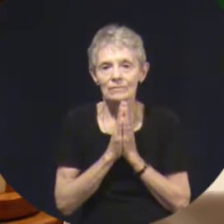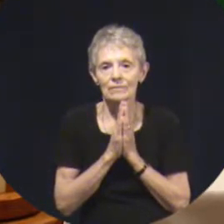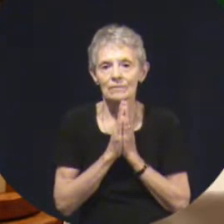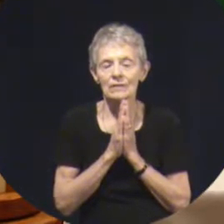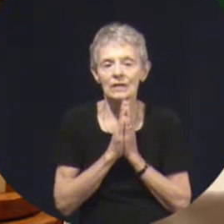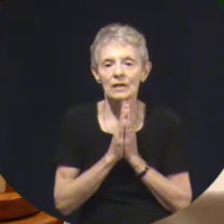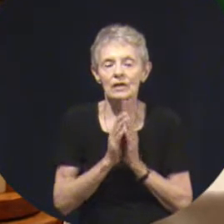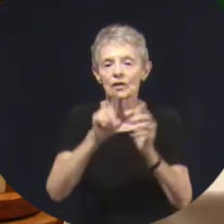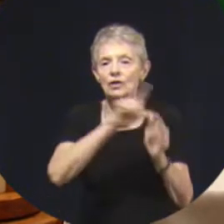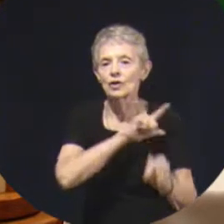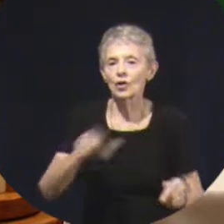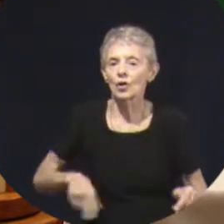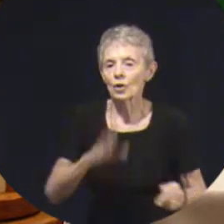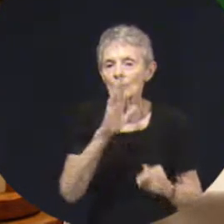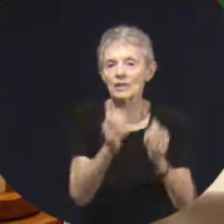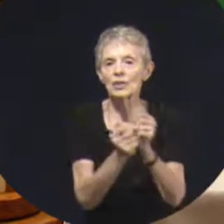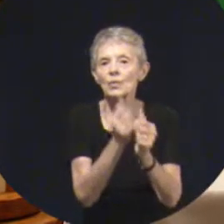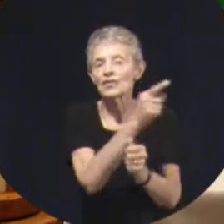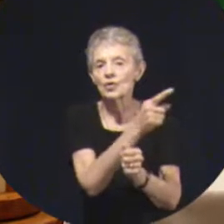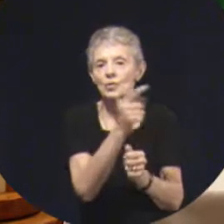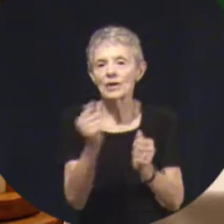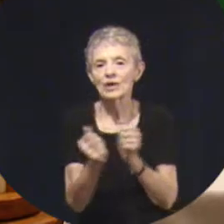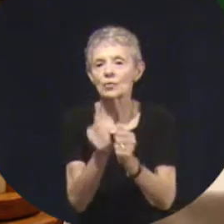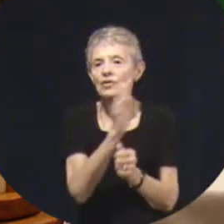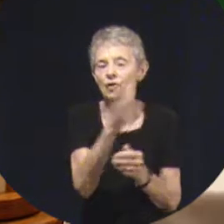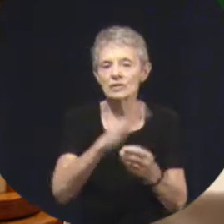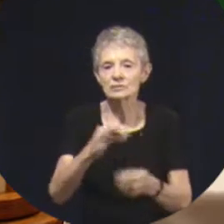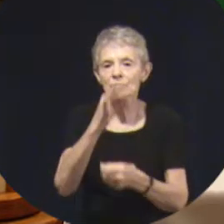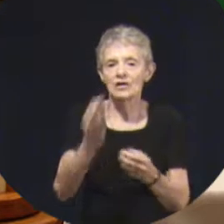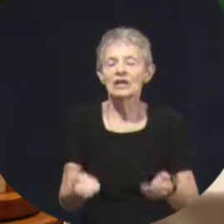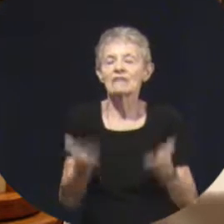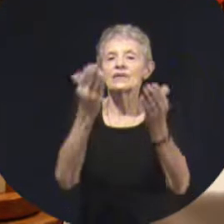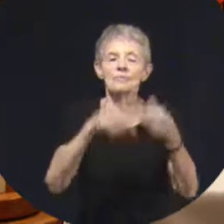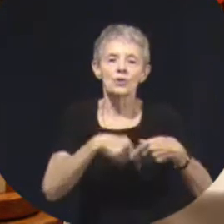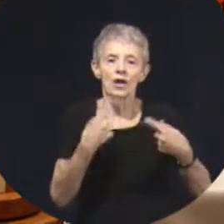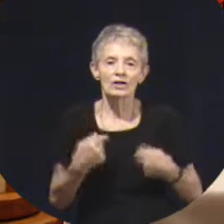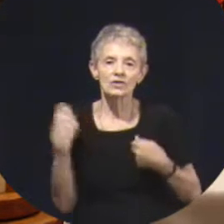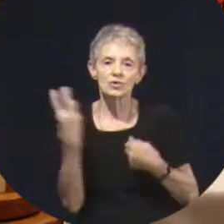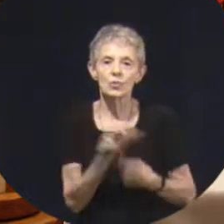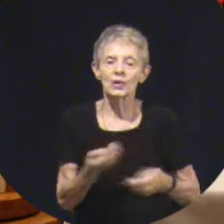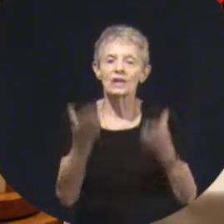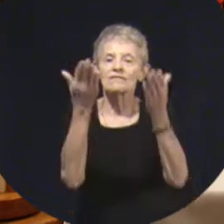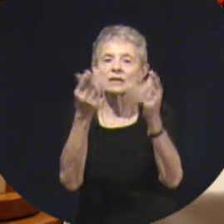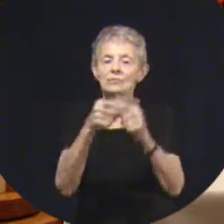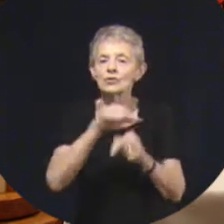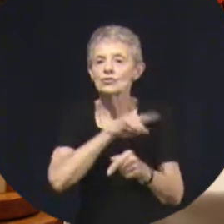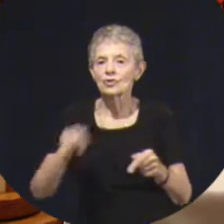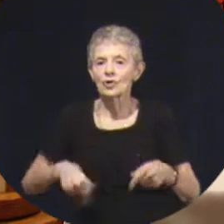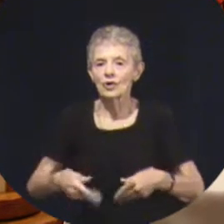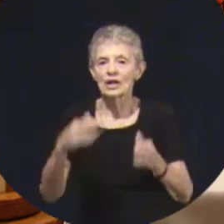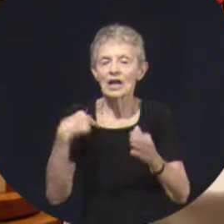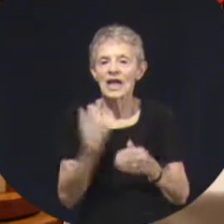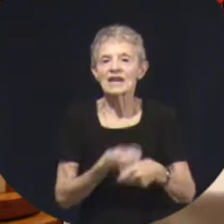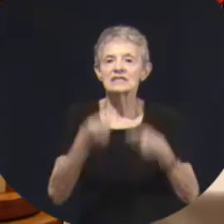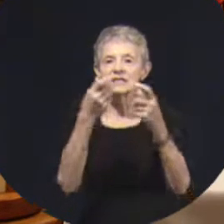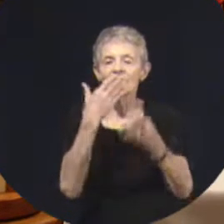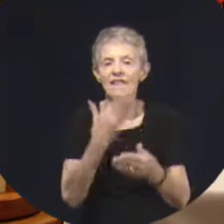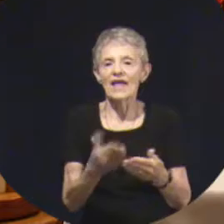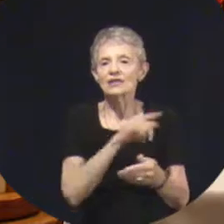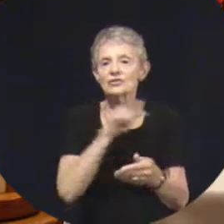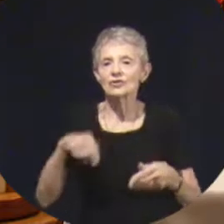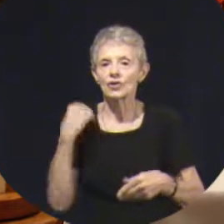Amen. The Lord be with you. And with your spirit. Lift up your hearts. We lift them up to the Lord. Let us give thanks to the Lord our